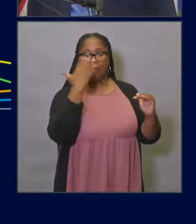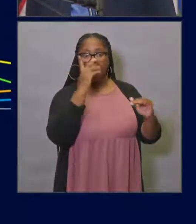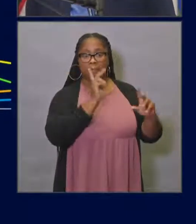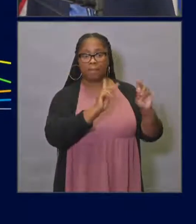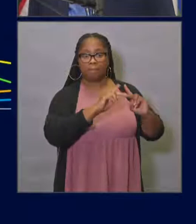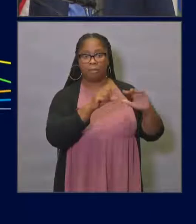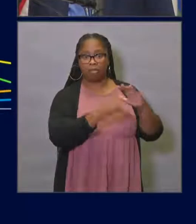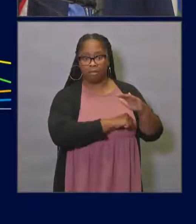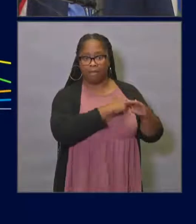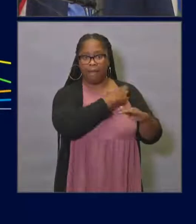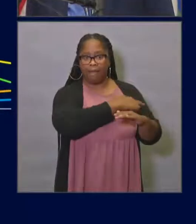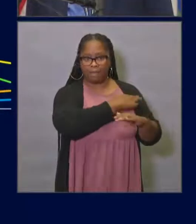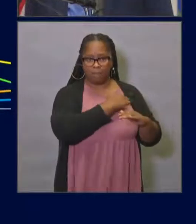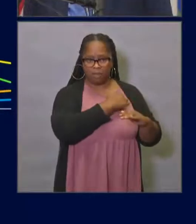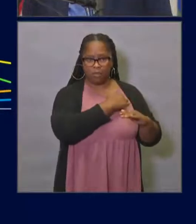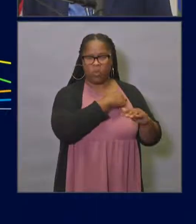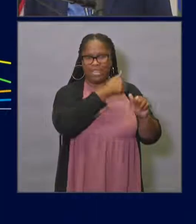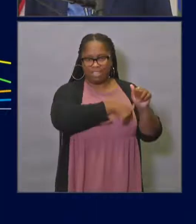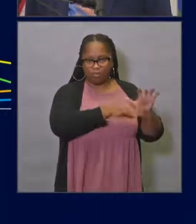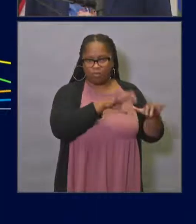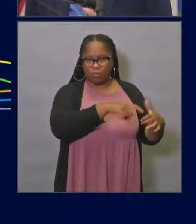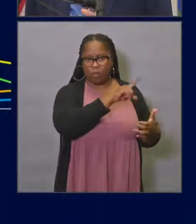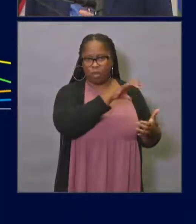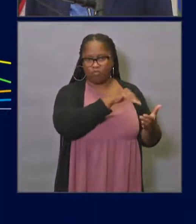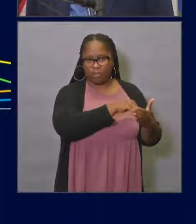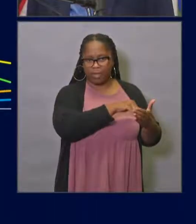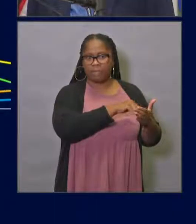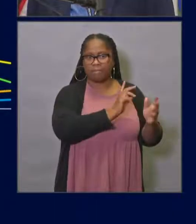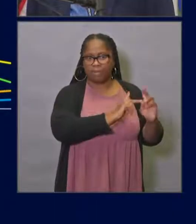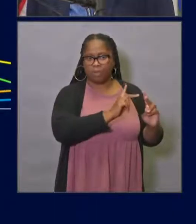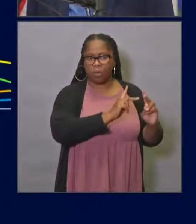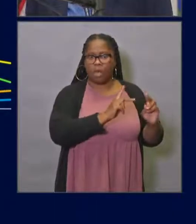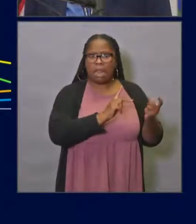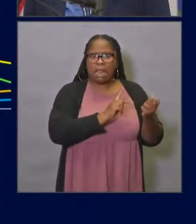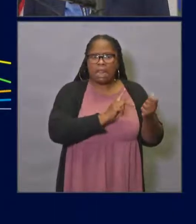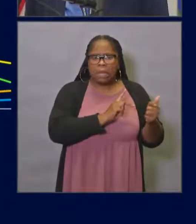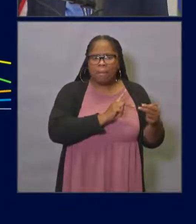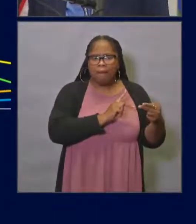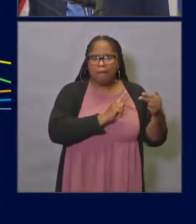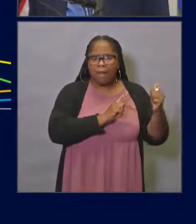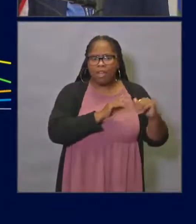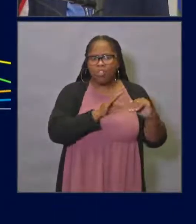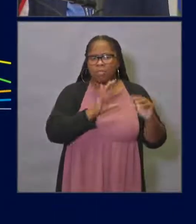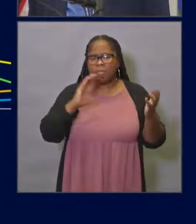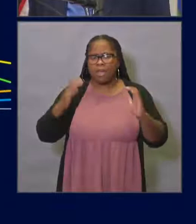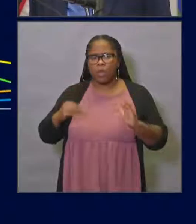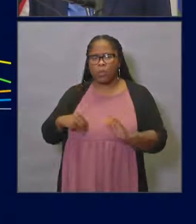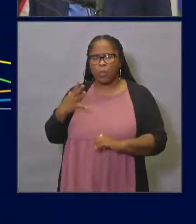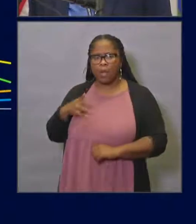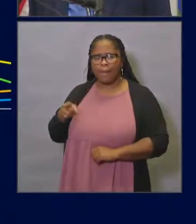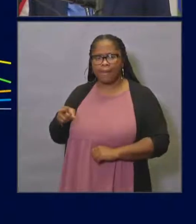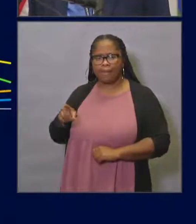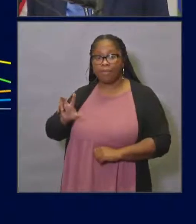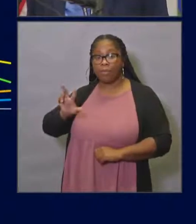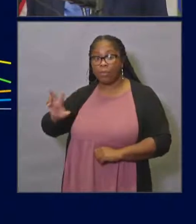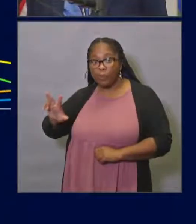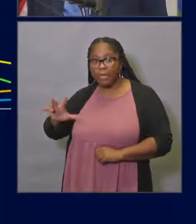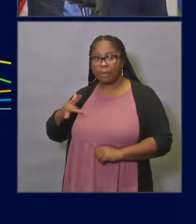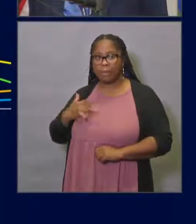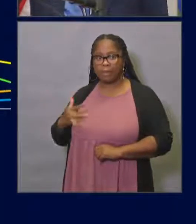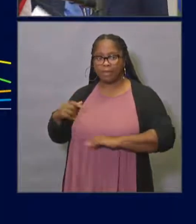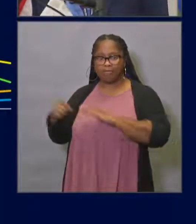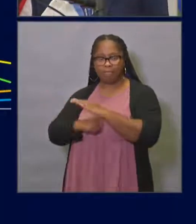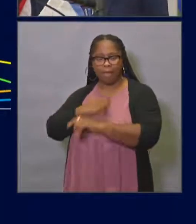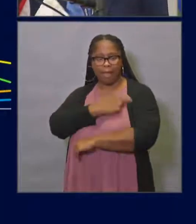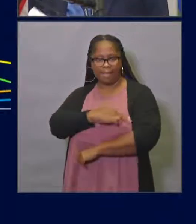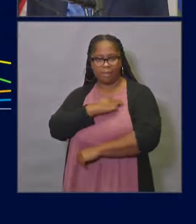hospitalizations per 100,000 people, and this again is just slightly higher than the rate for white residents at 3 hospitalizations